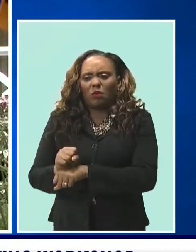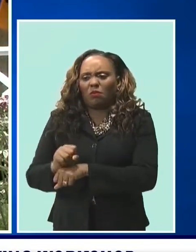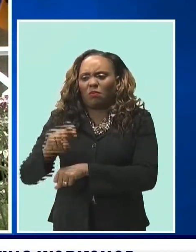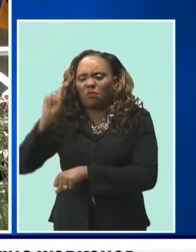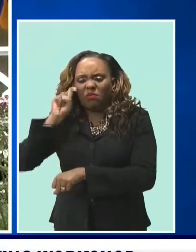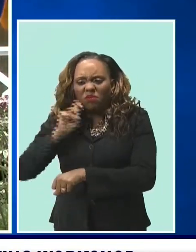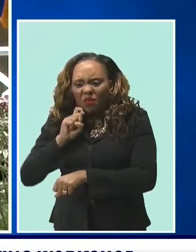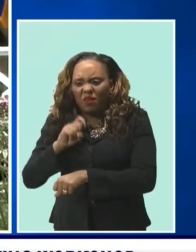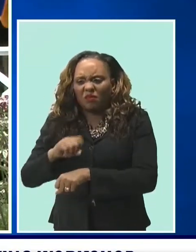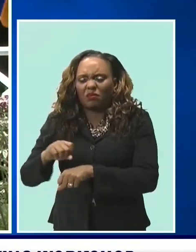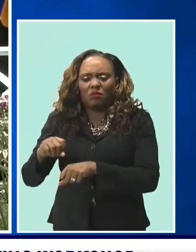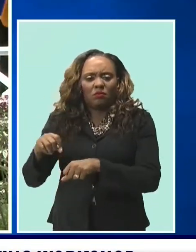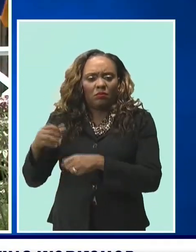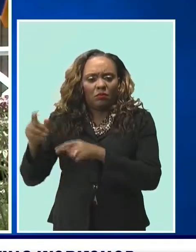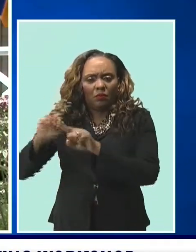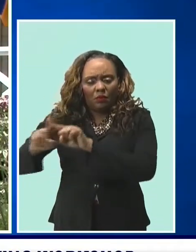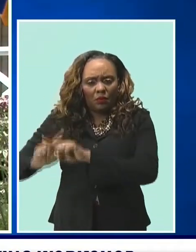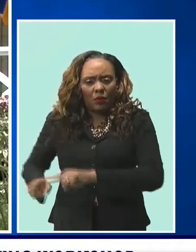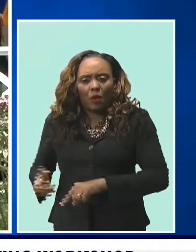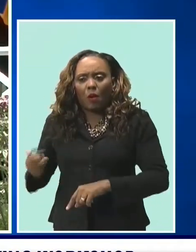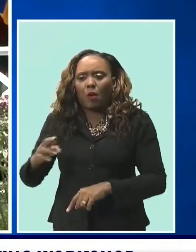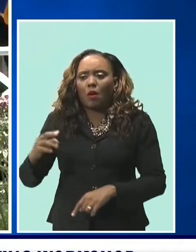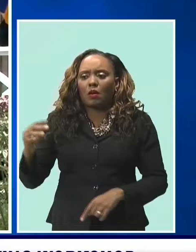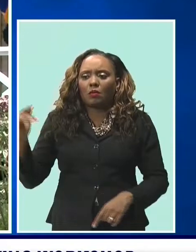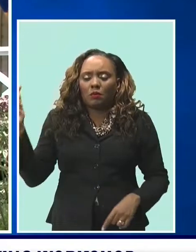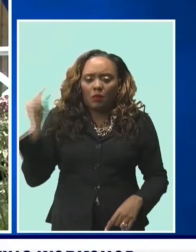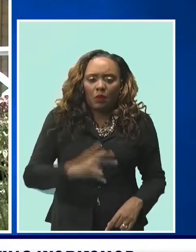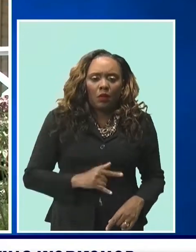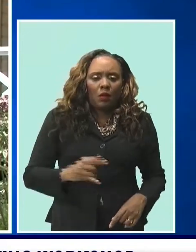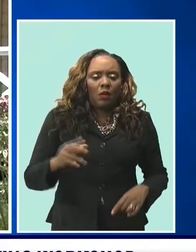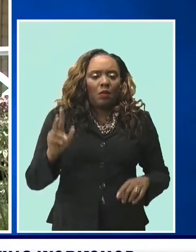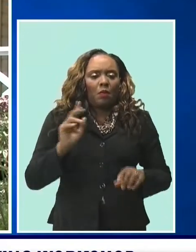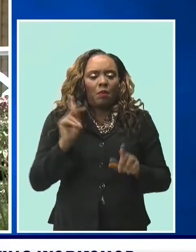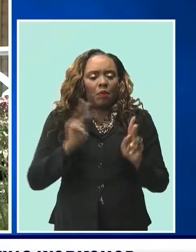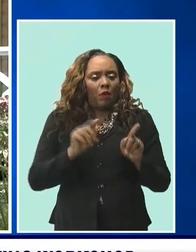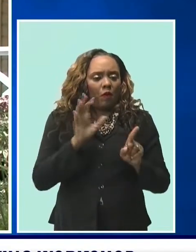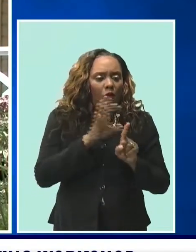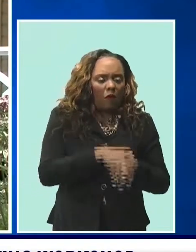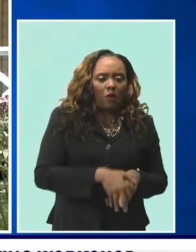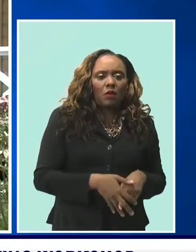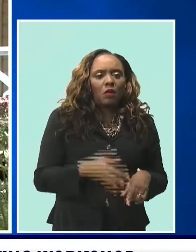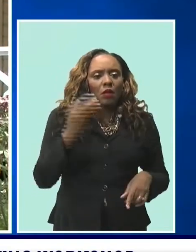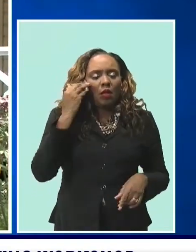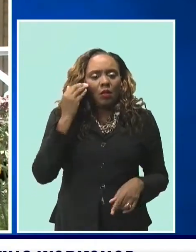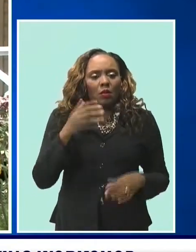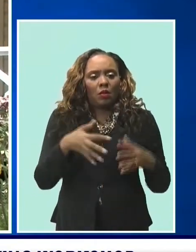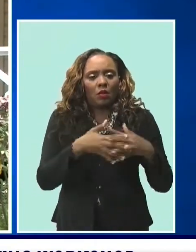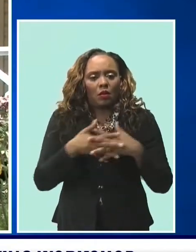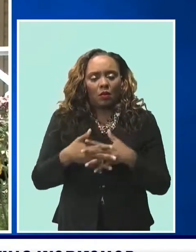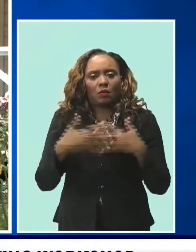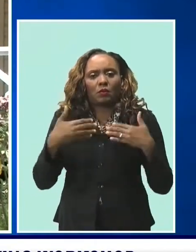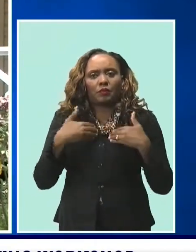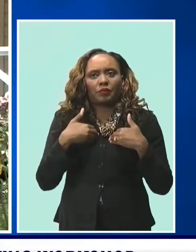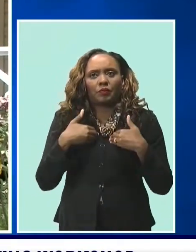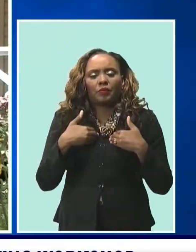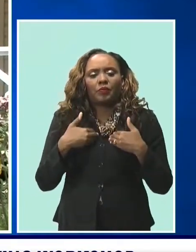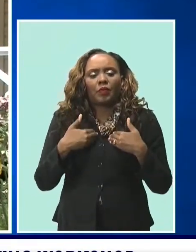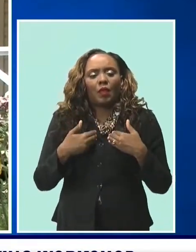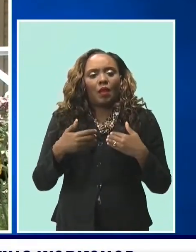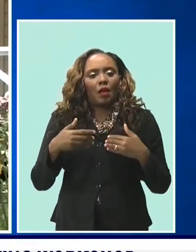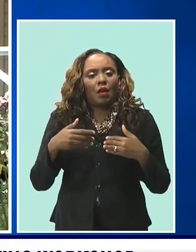problem it is. The Department of State, United States of America, typically puts out a trafficking in persons